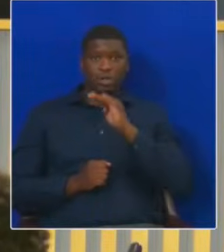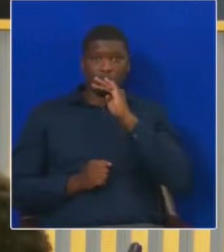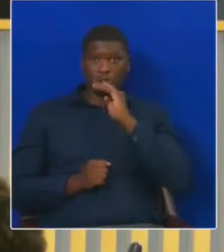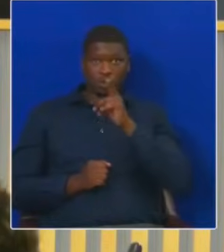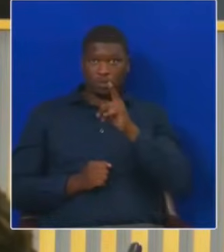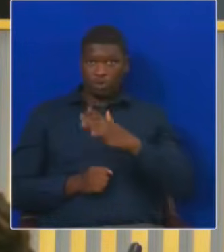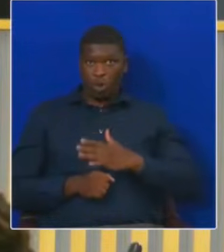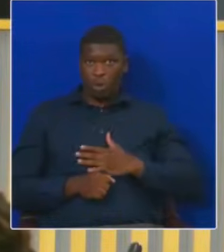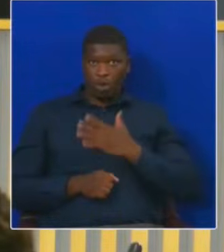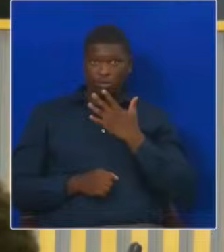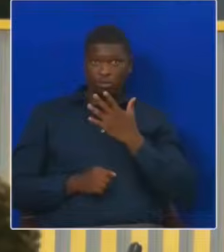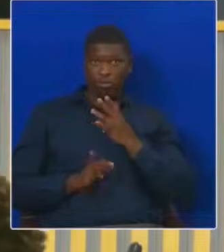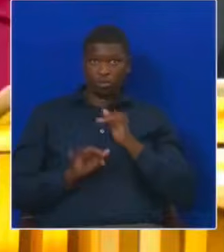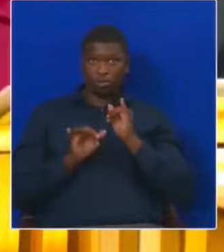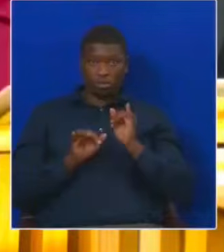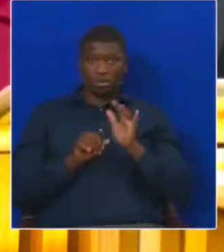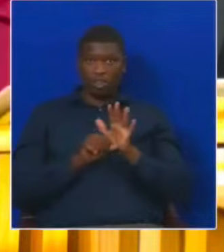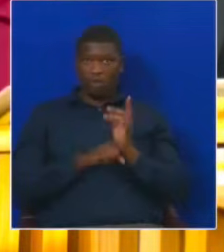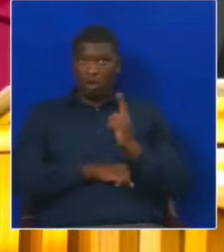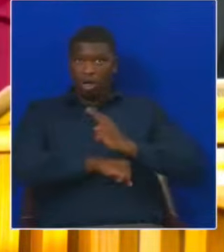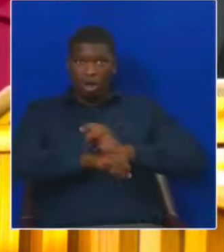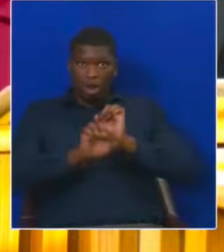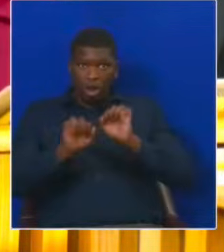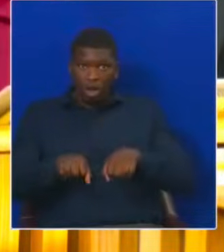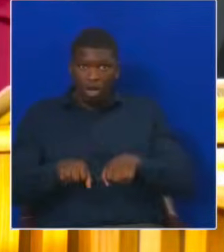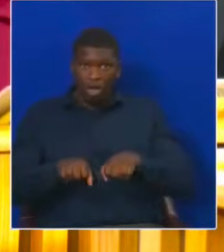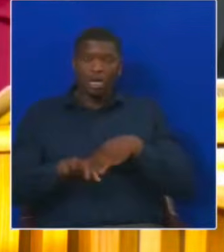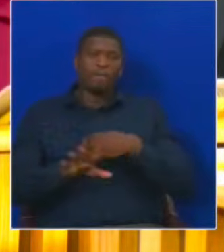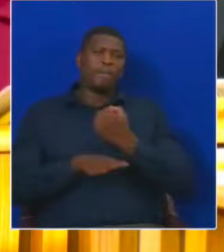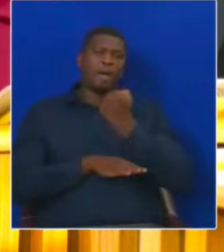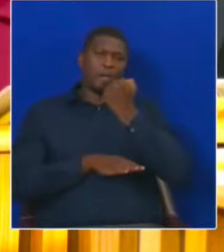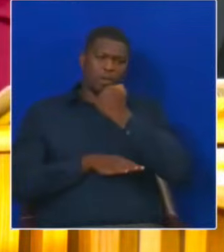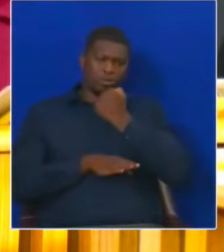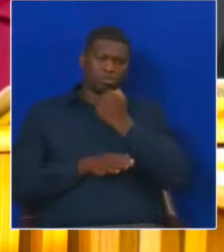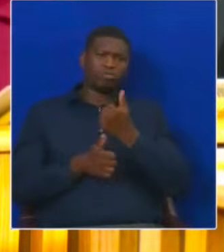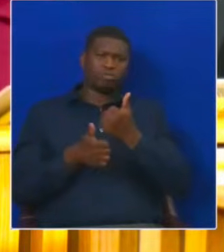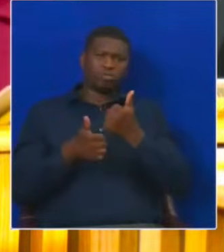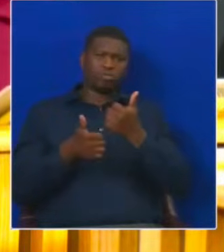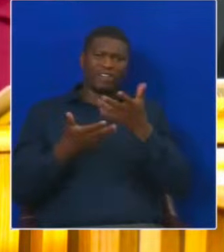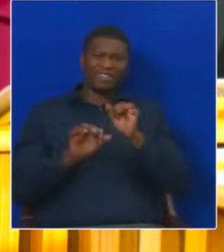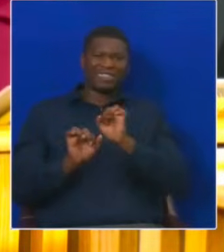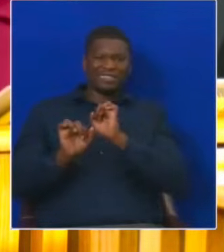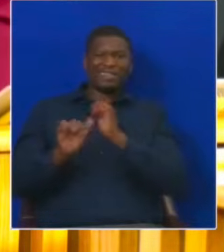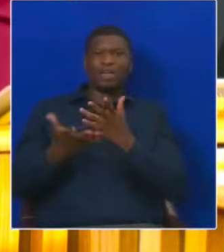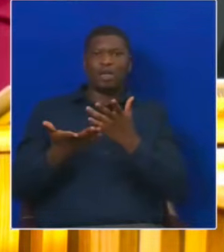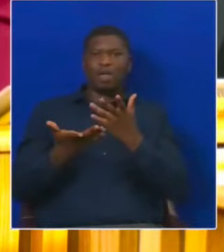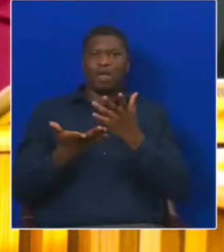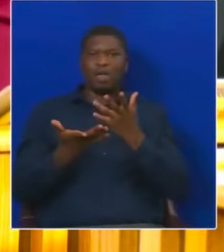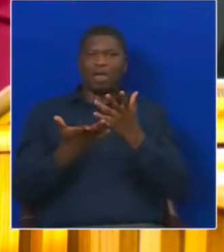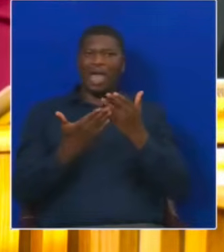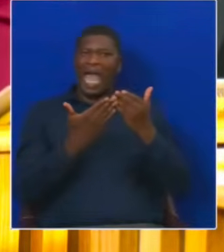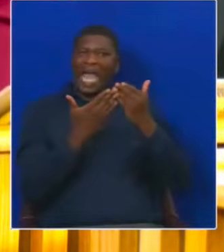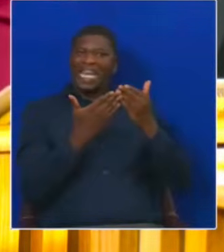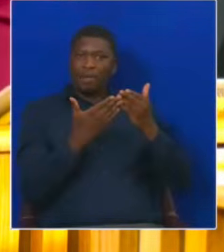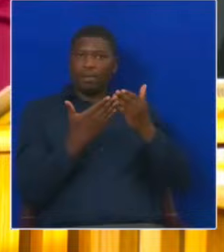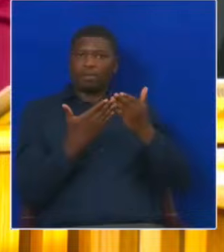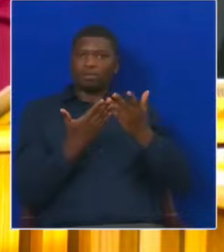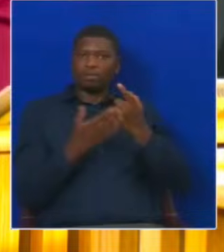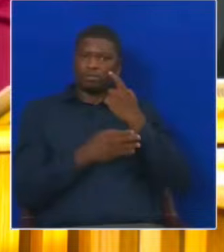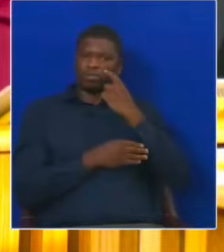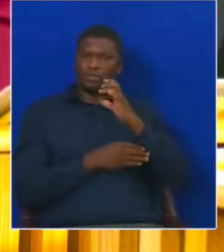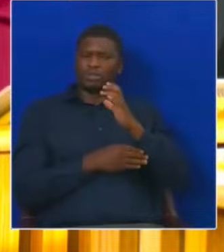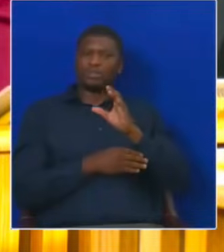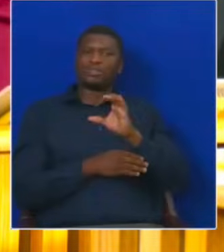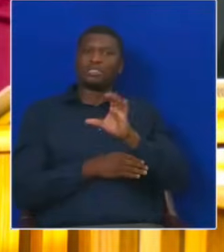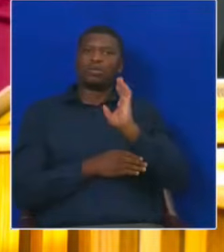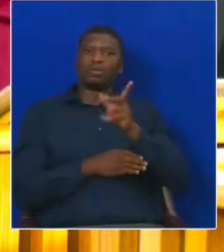or did you? I did. My apologies, sorry. Chairperson. They are academic in nature. Witness C is writing 2 exams early next